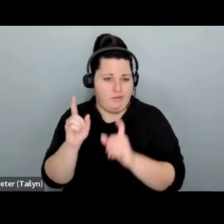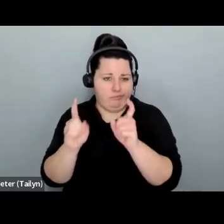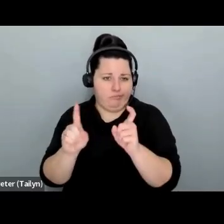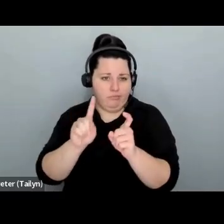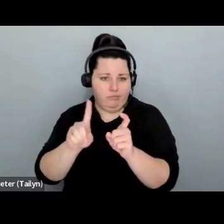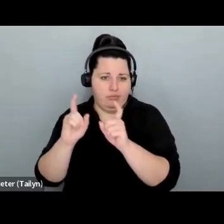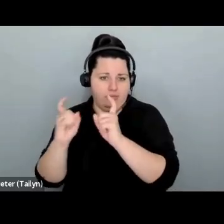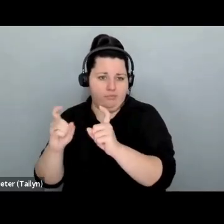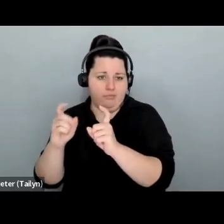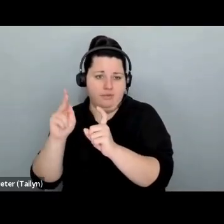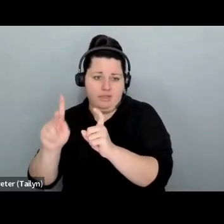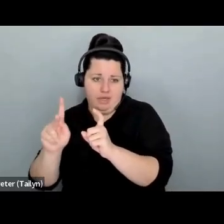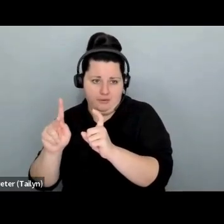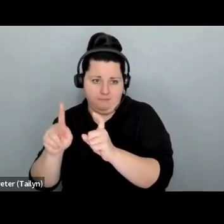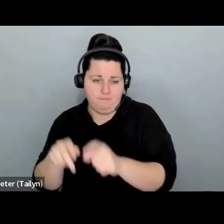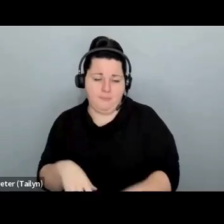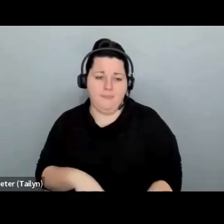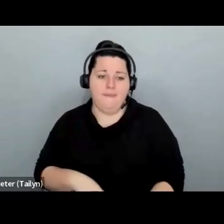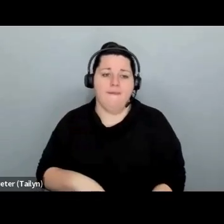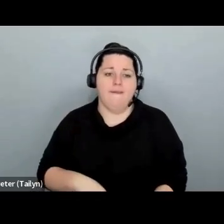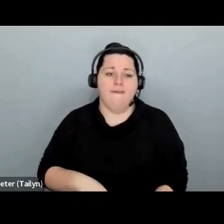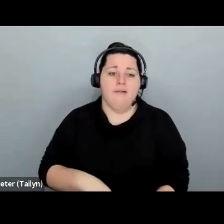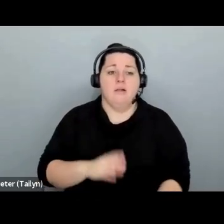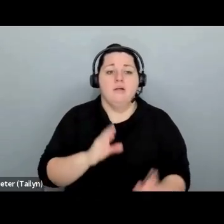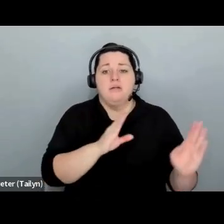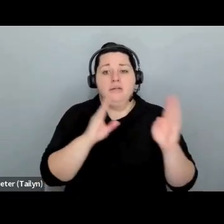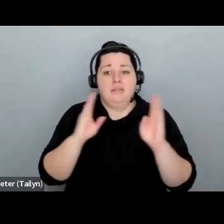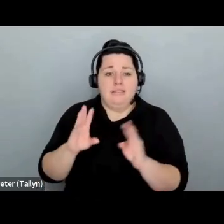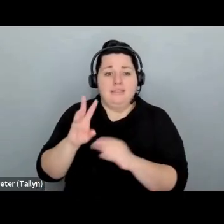6A-1.09401 parentheses 1K,